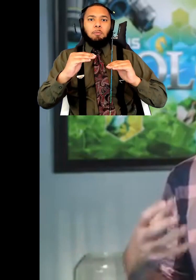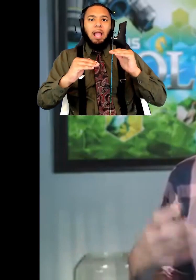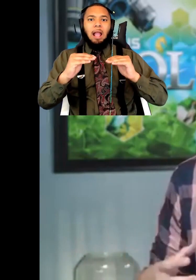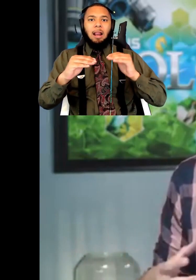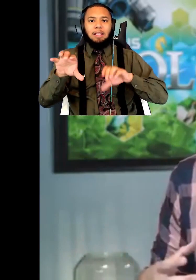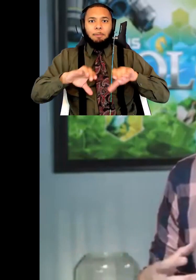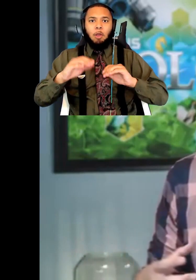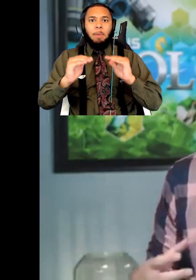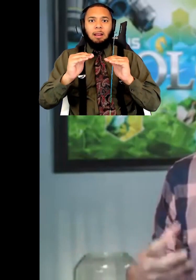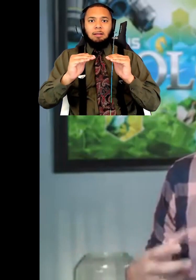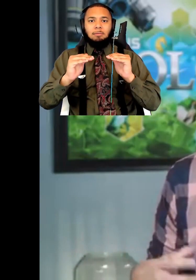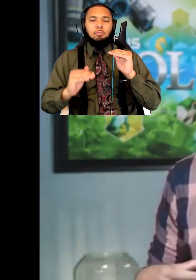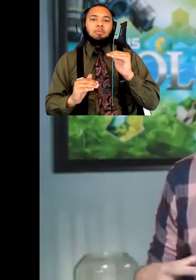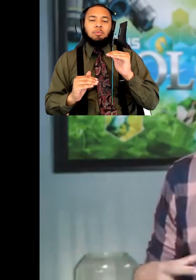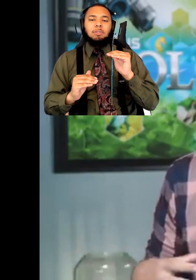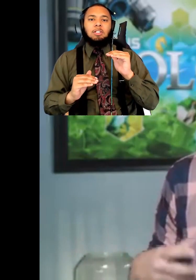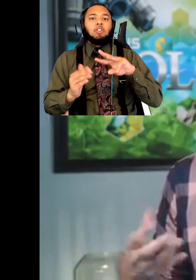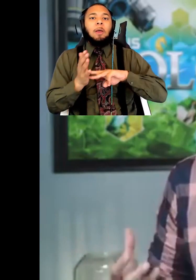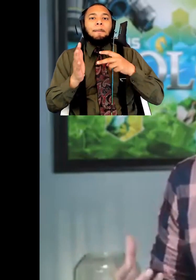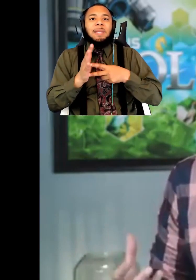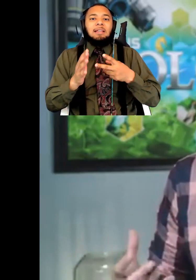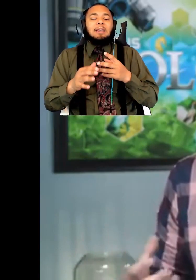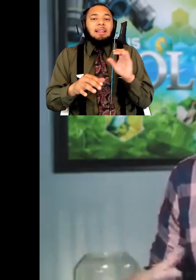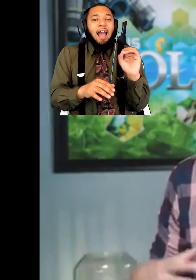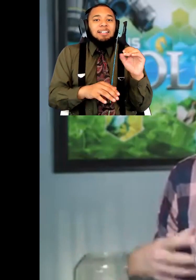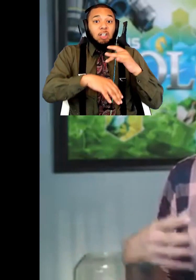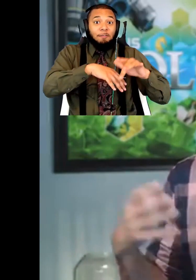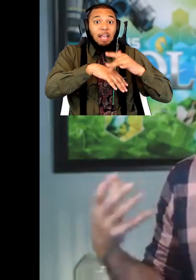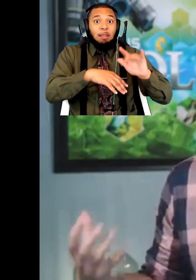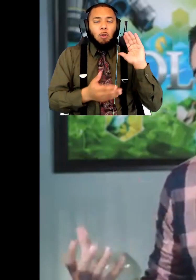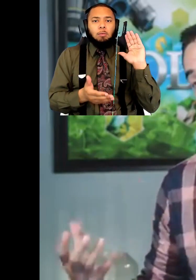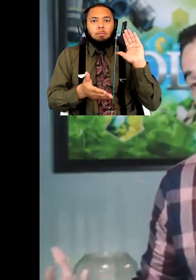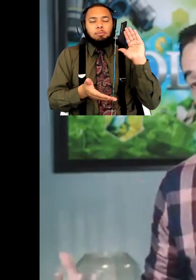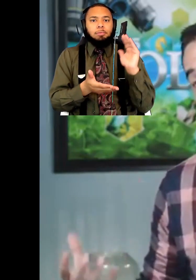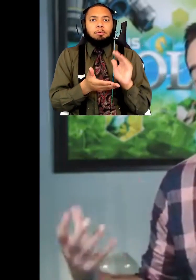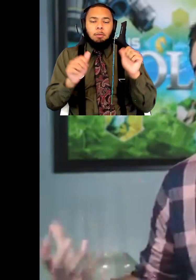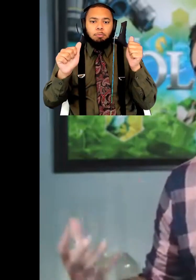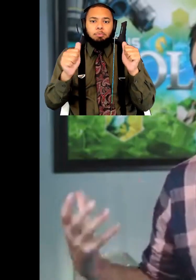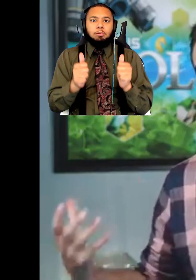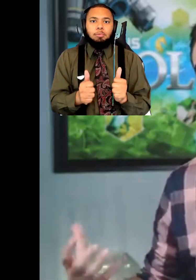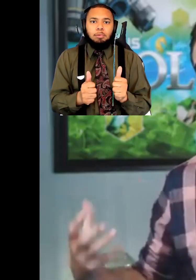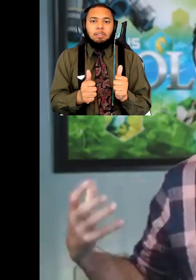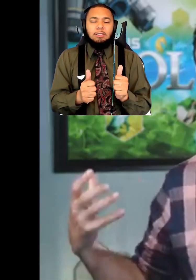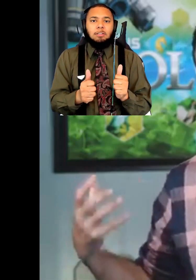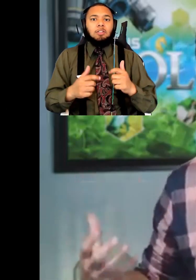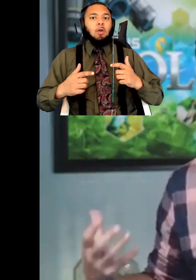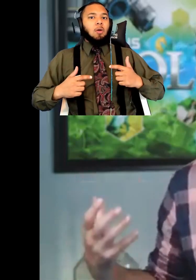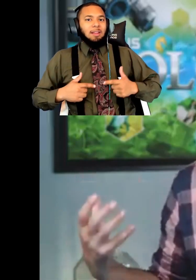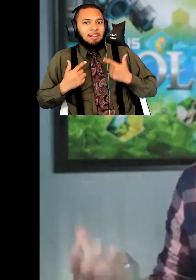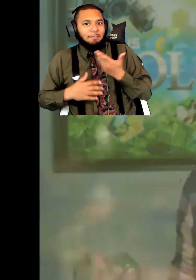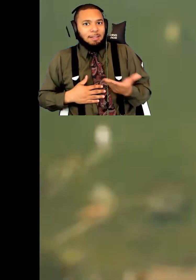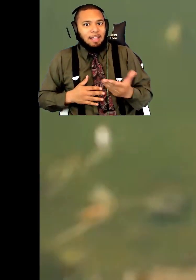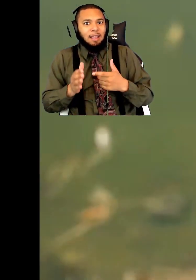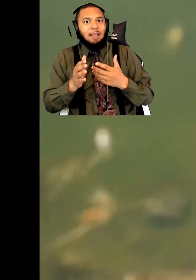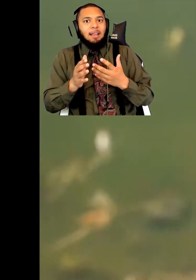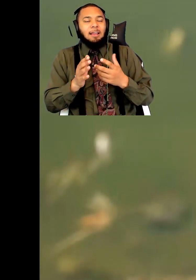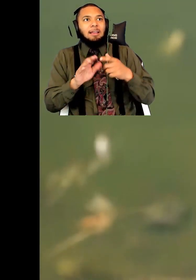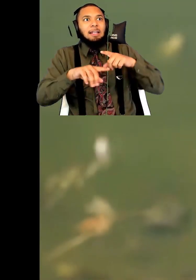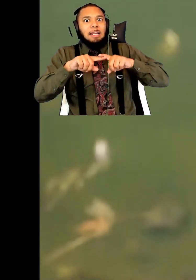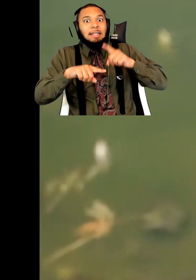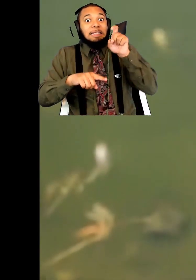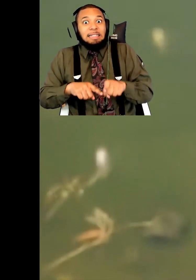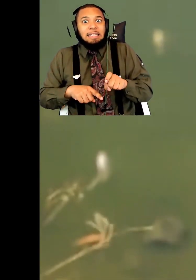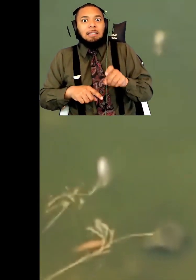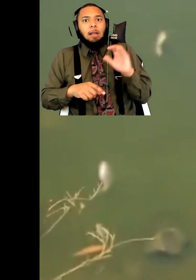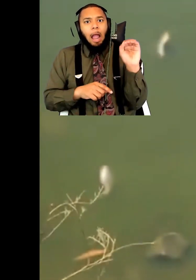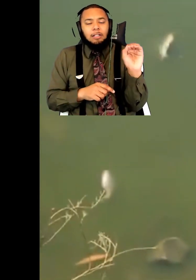a lot less oxygen in the water than normal. And so when you have organisms that rely on the oxygen that's dissolved in water and suddenly